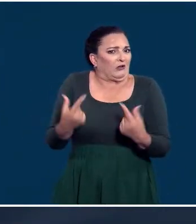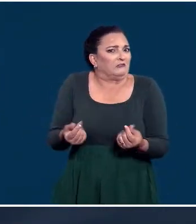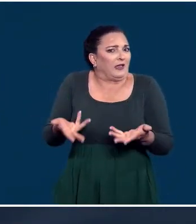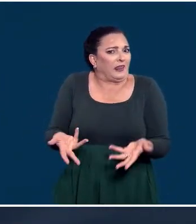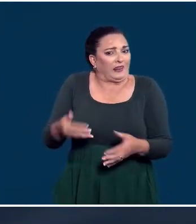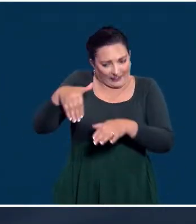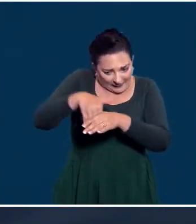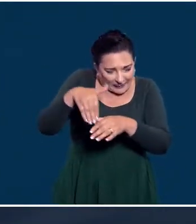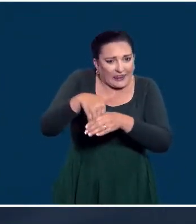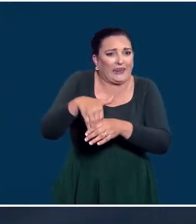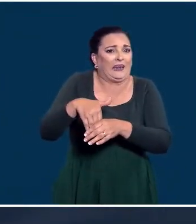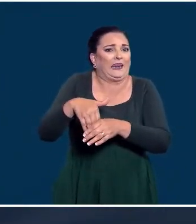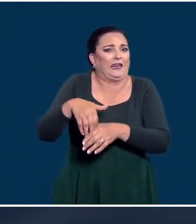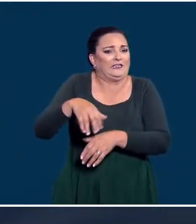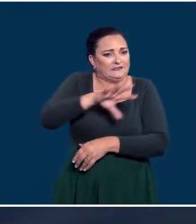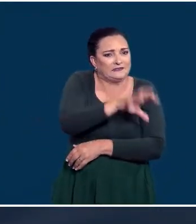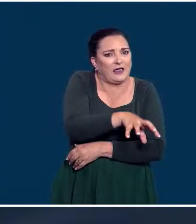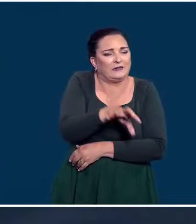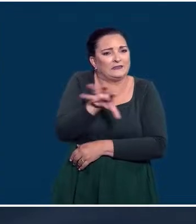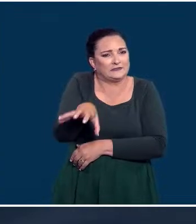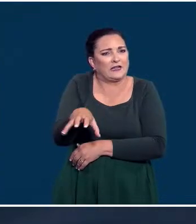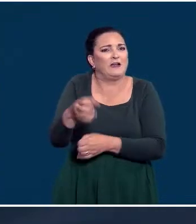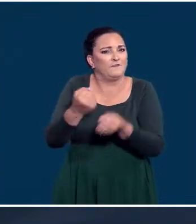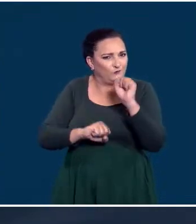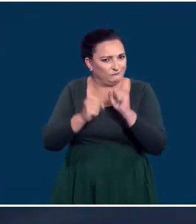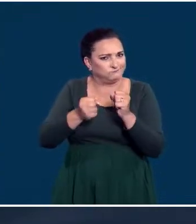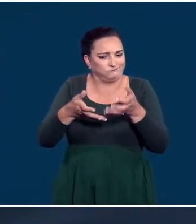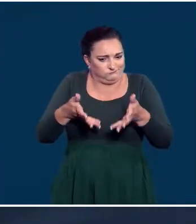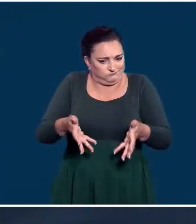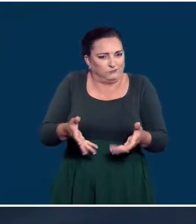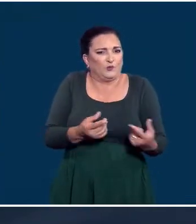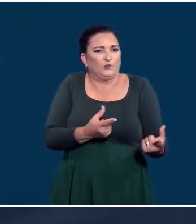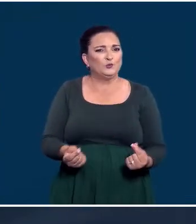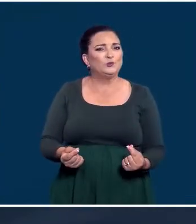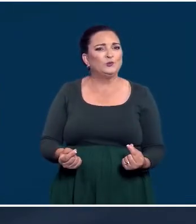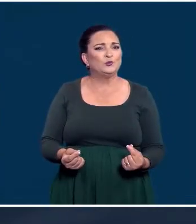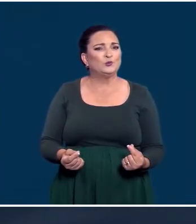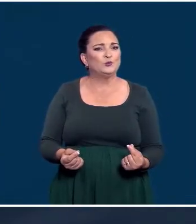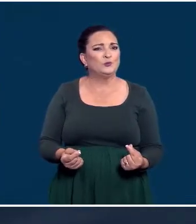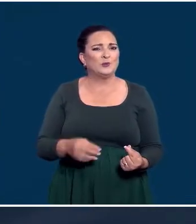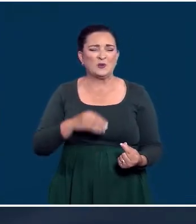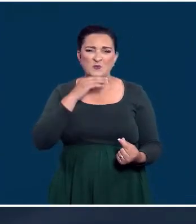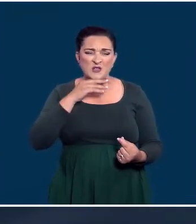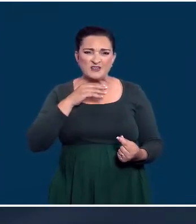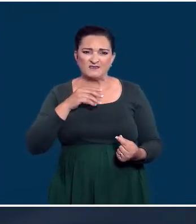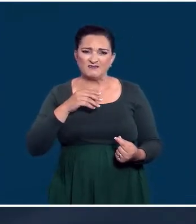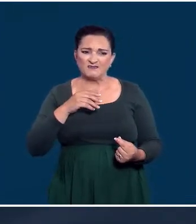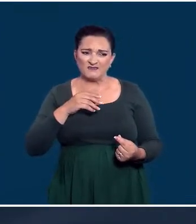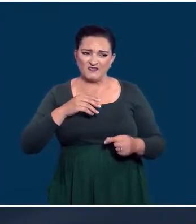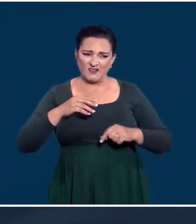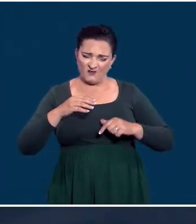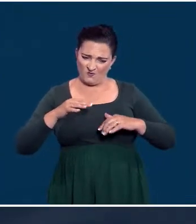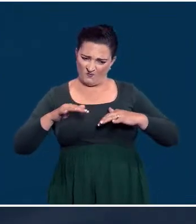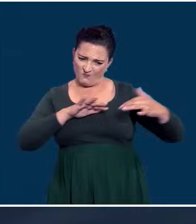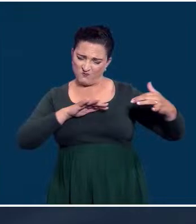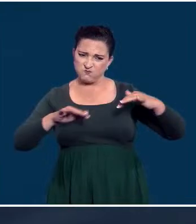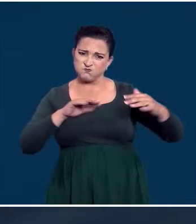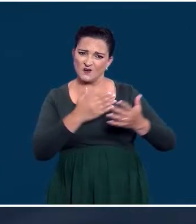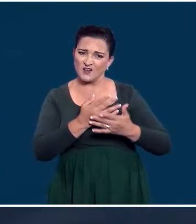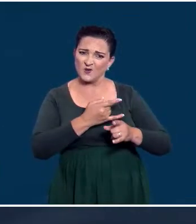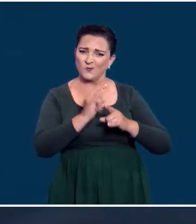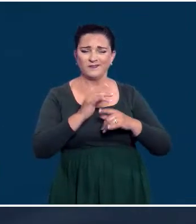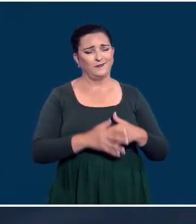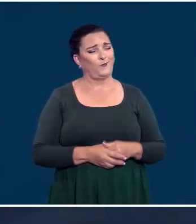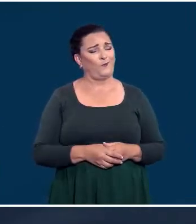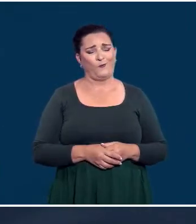sectors. A tariff war is something that no country will win. We can only all be